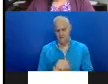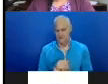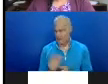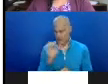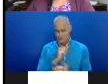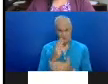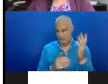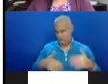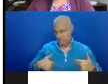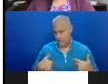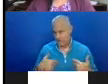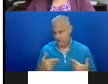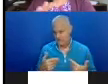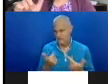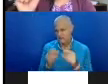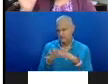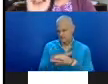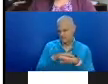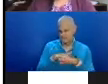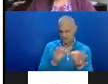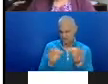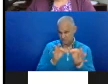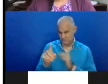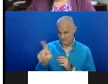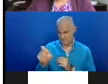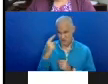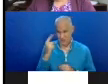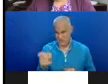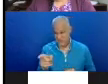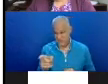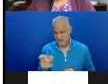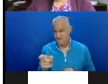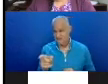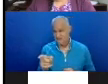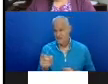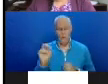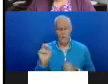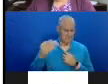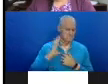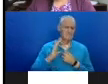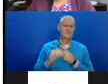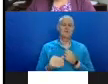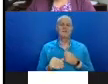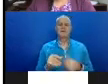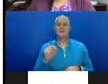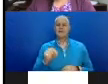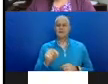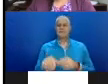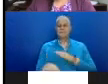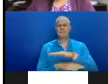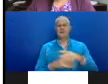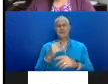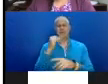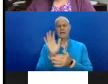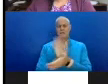people haven't seen it? Should I give a little outline of the film? Okay. So basically the film was